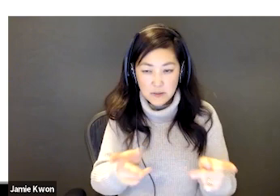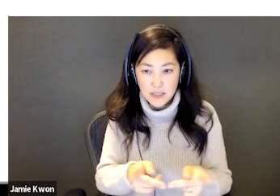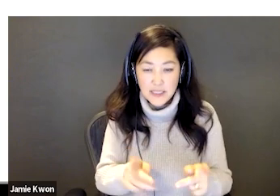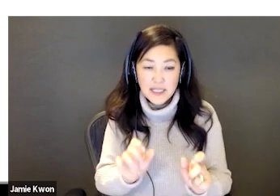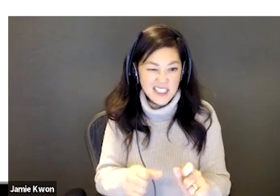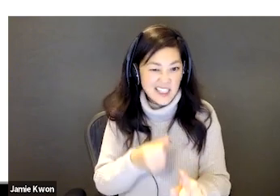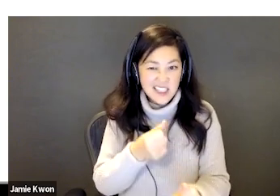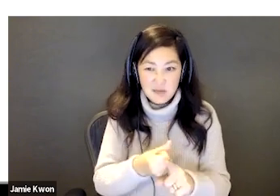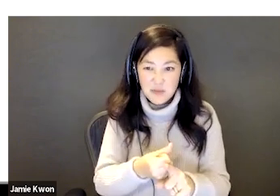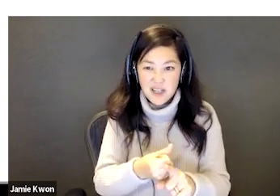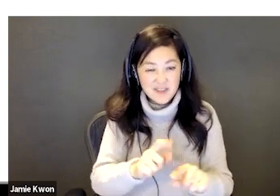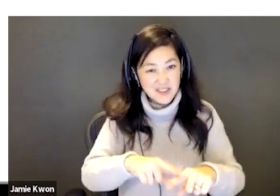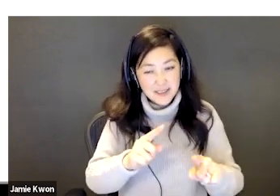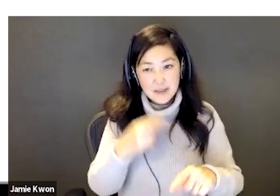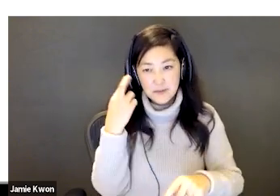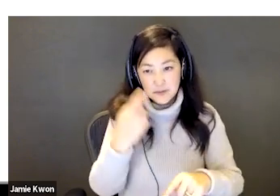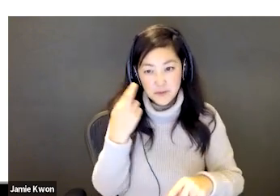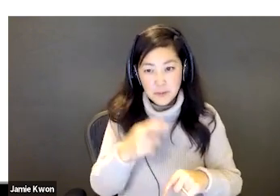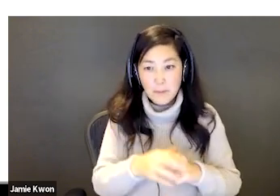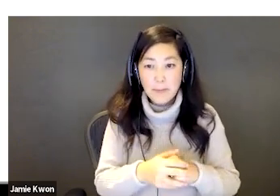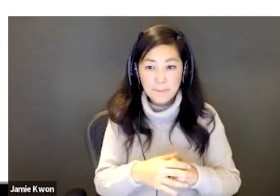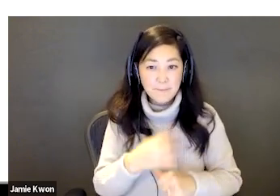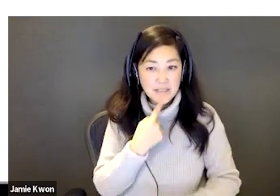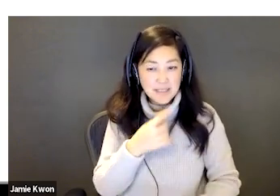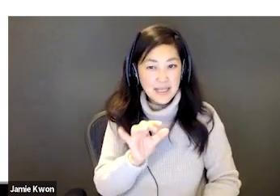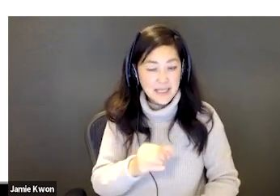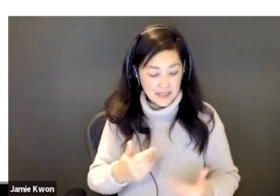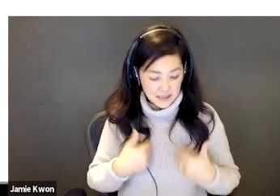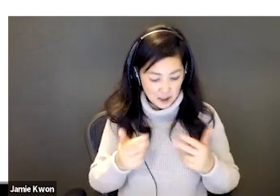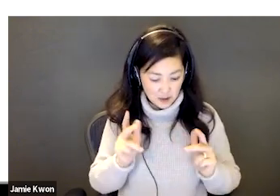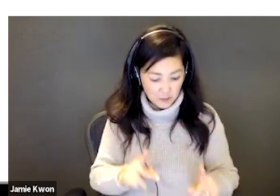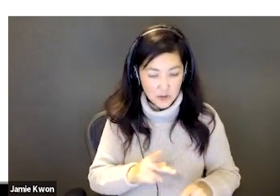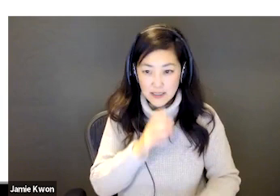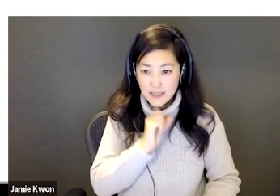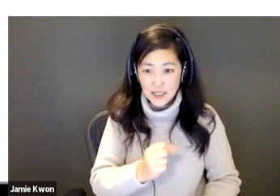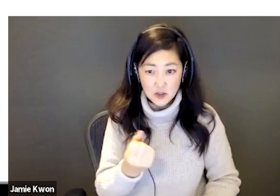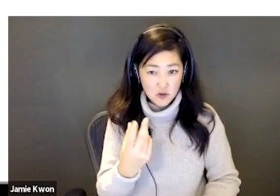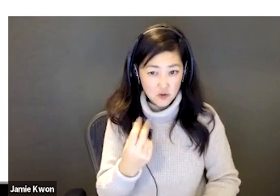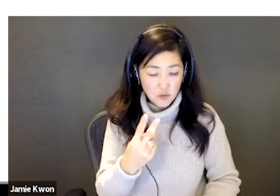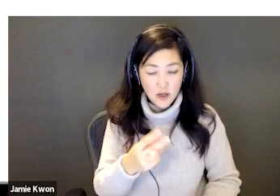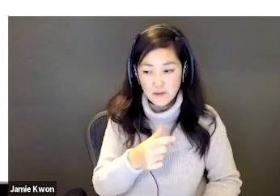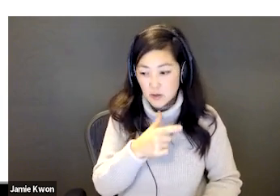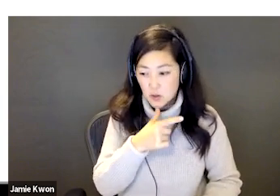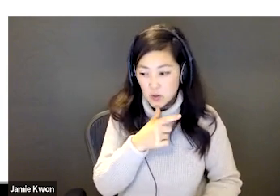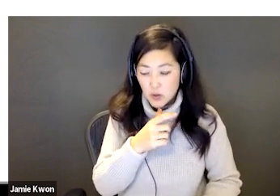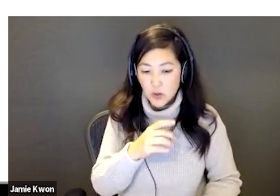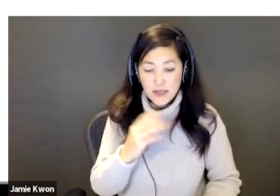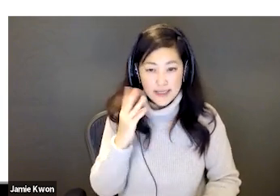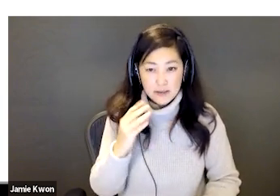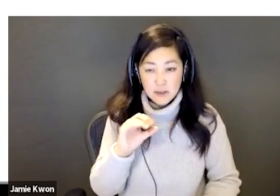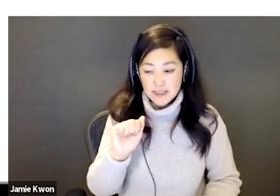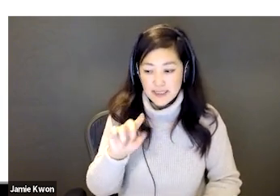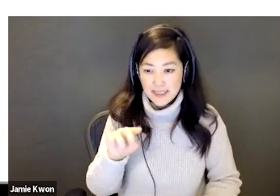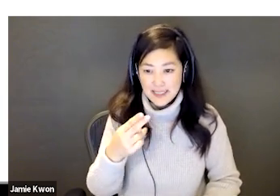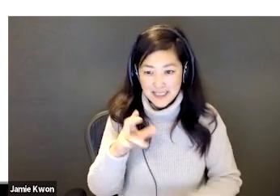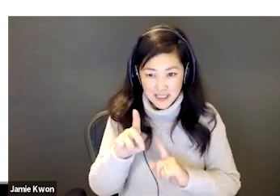of factors. They say a young person by the age of 12 who has ADHD experiences 20,000 more negative